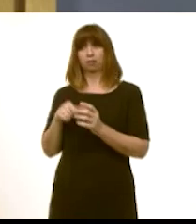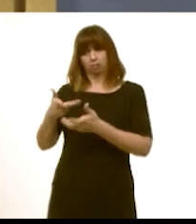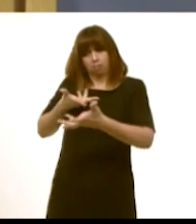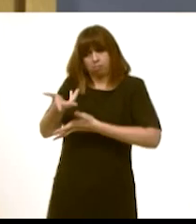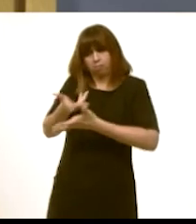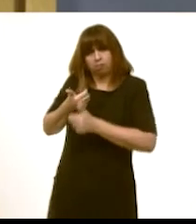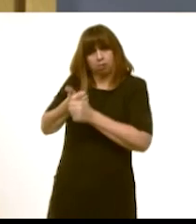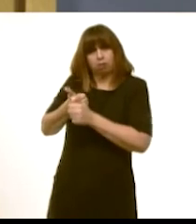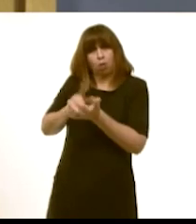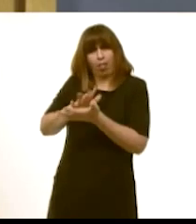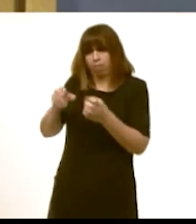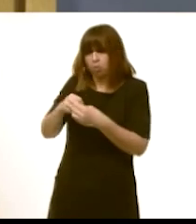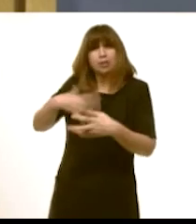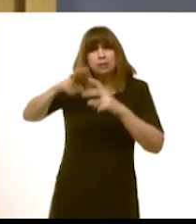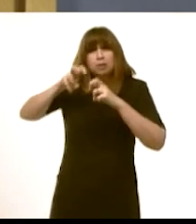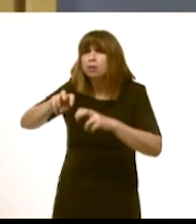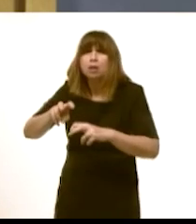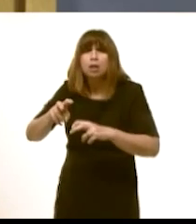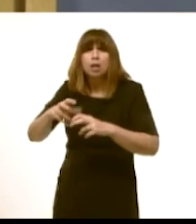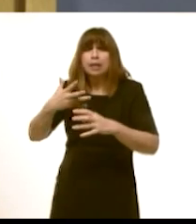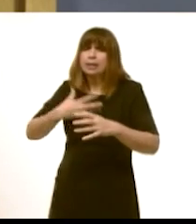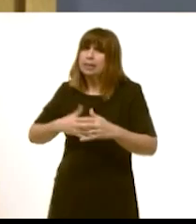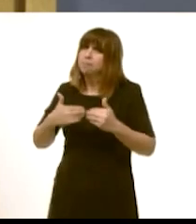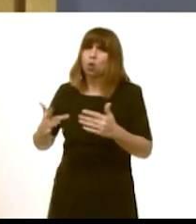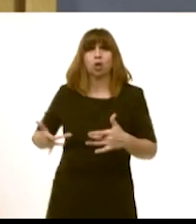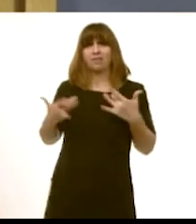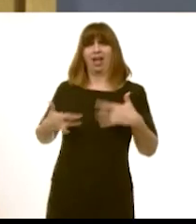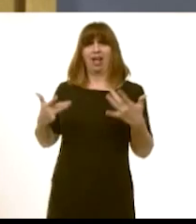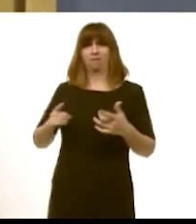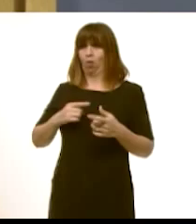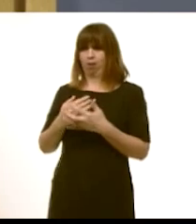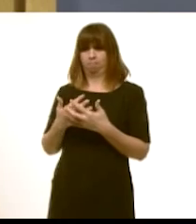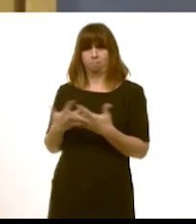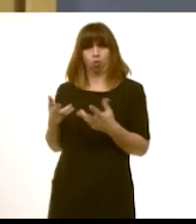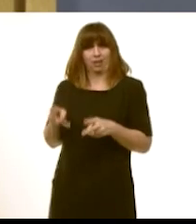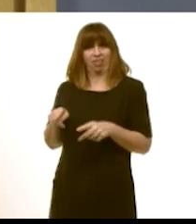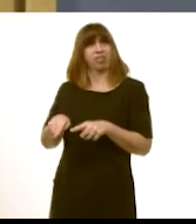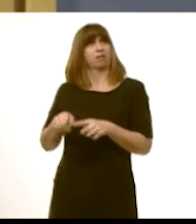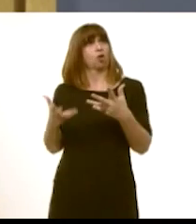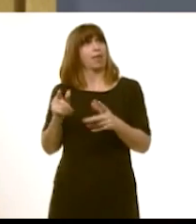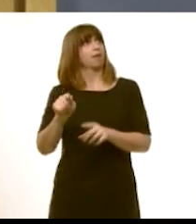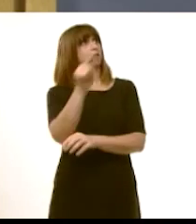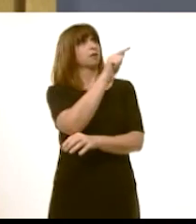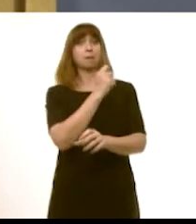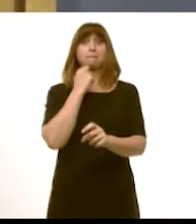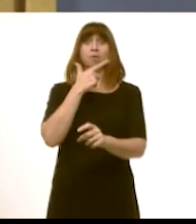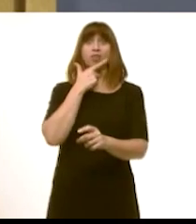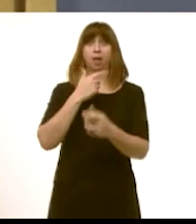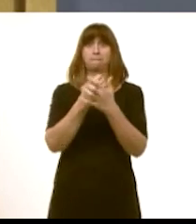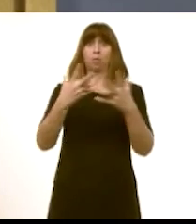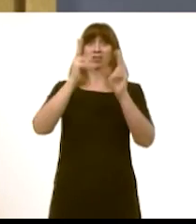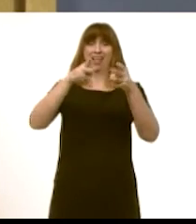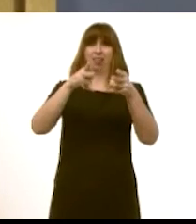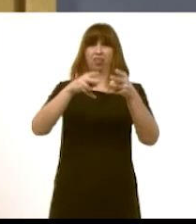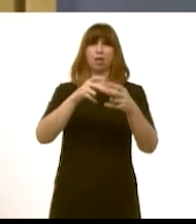that region to find out how the survival rates can be improved? For example, the incidence of cancer is highest in Merthyr, but